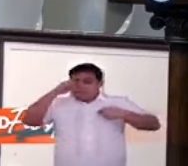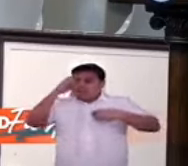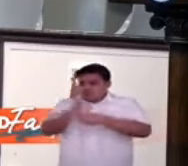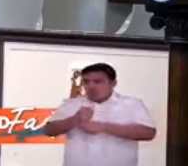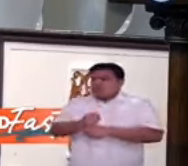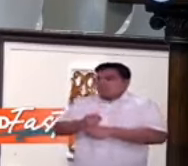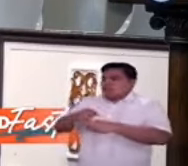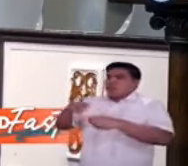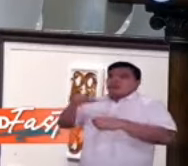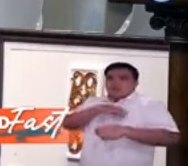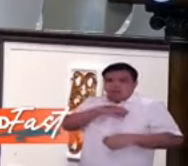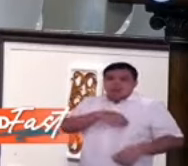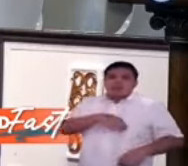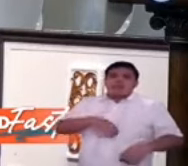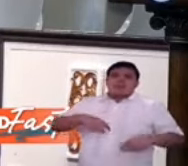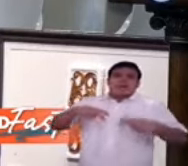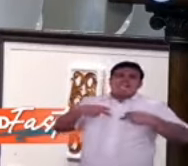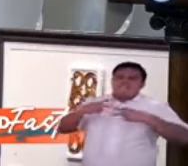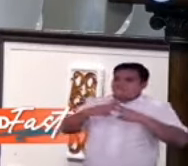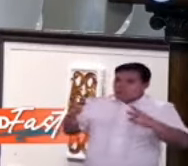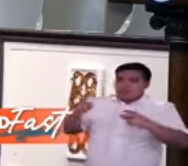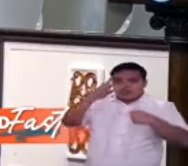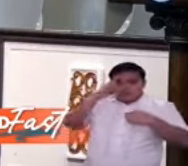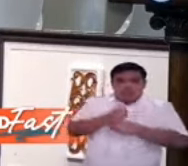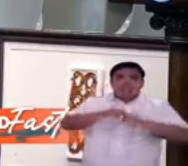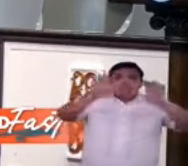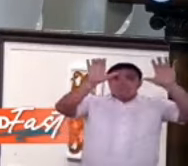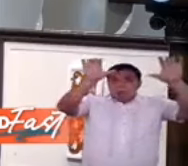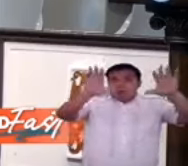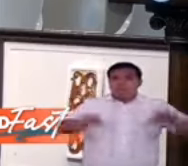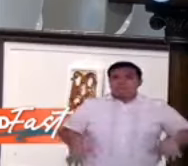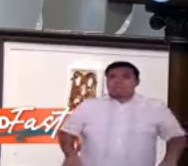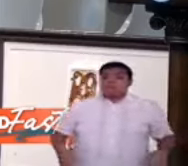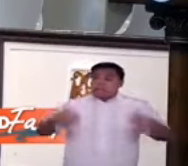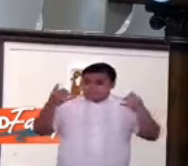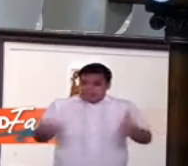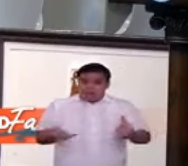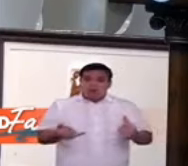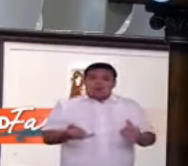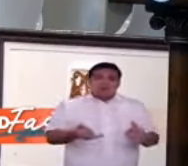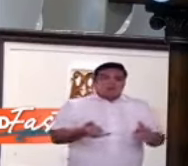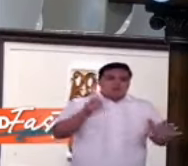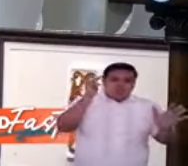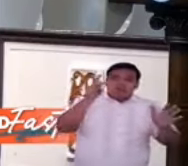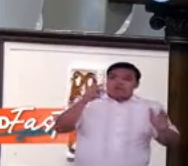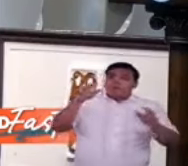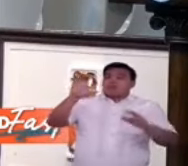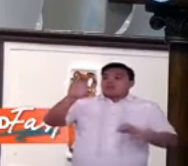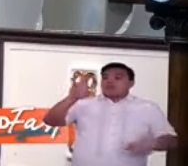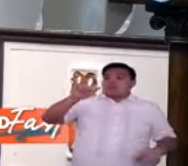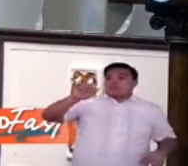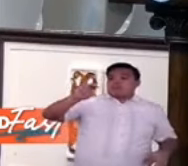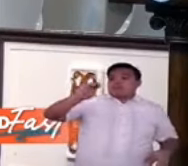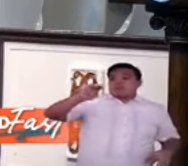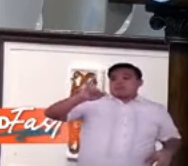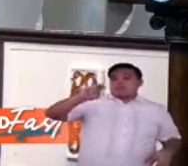factor. Children are very trusting. And that is why criminal elements have preyed on children. We are part